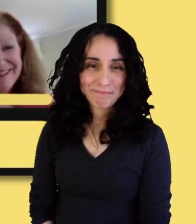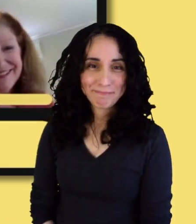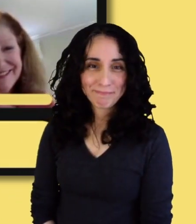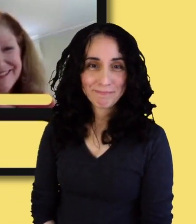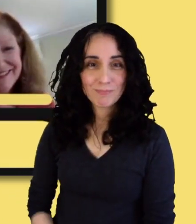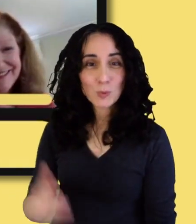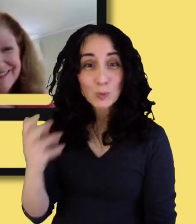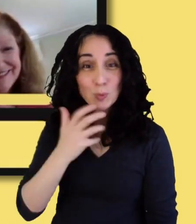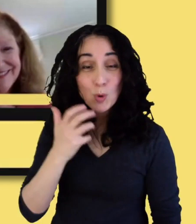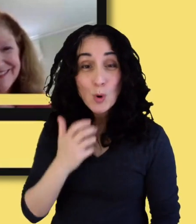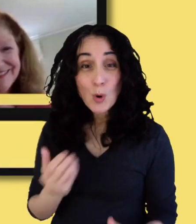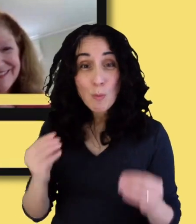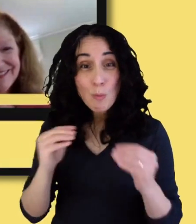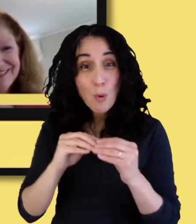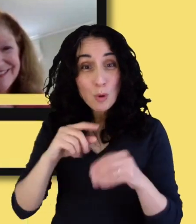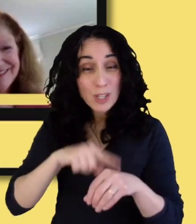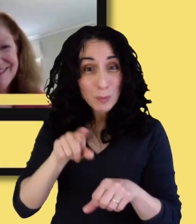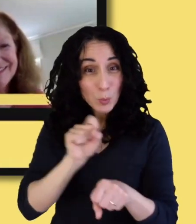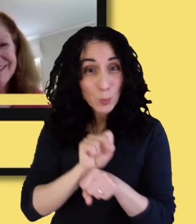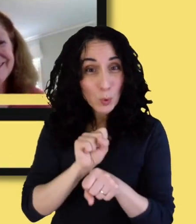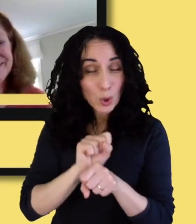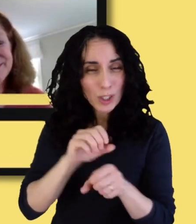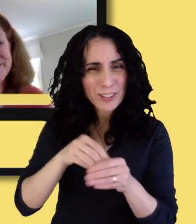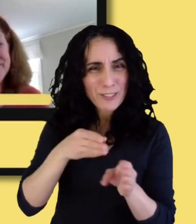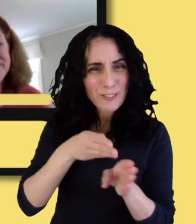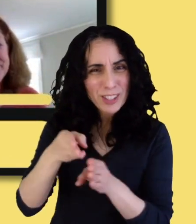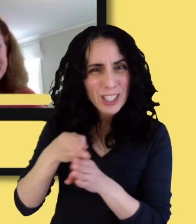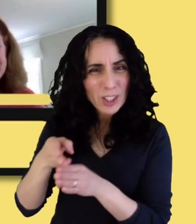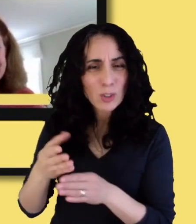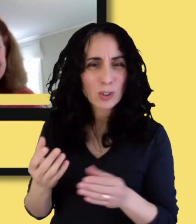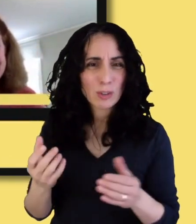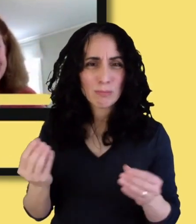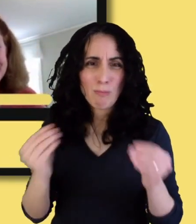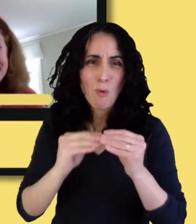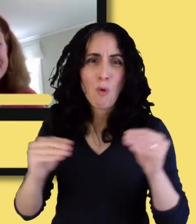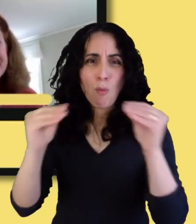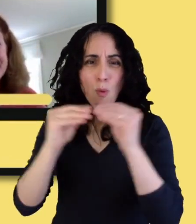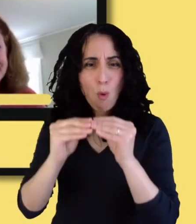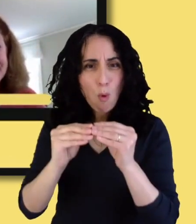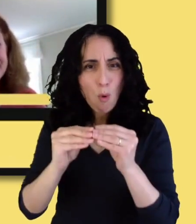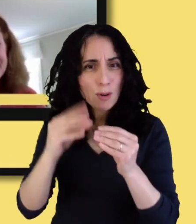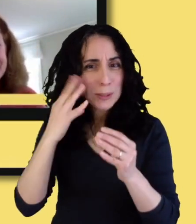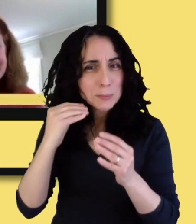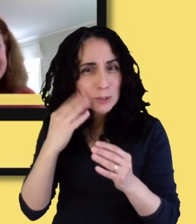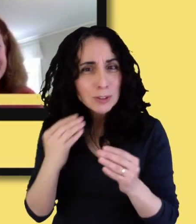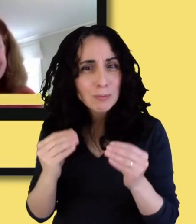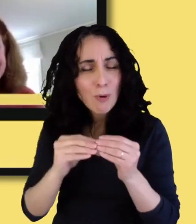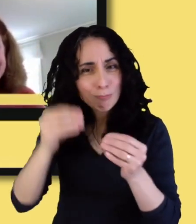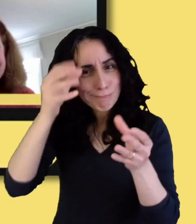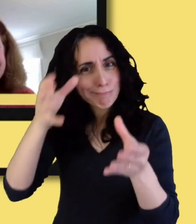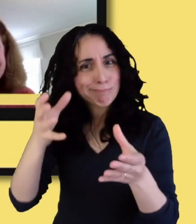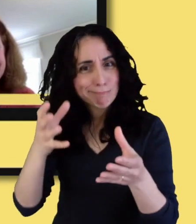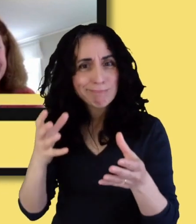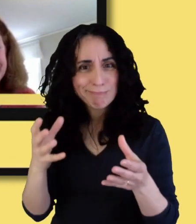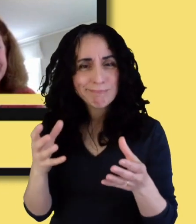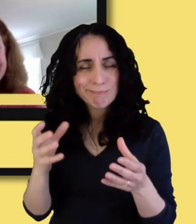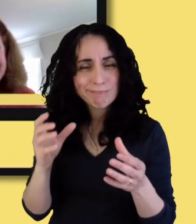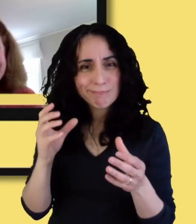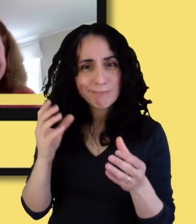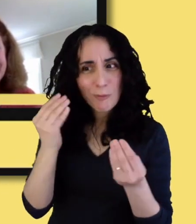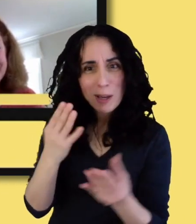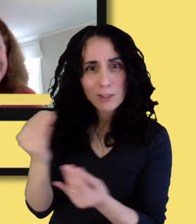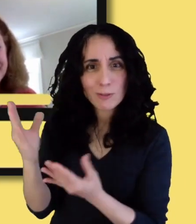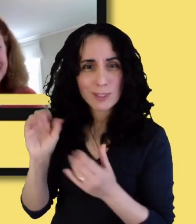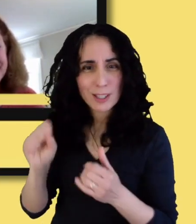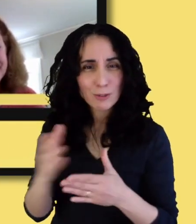the more time that you spend in a field, the more information and experience you have to offer to everyone. So that's